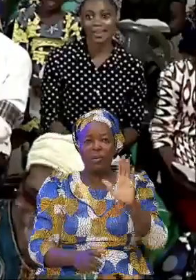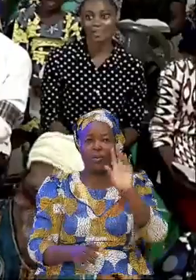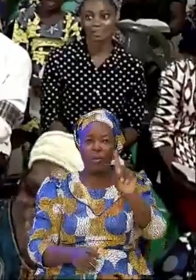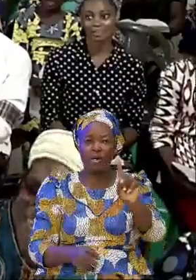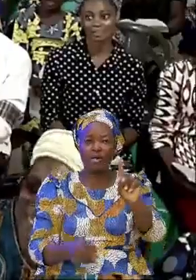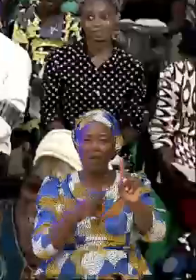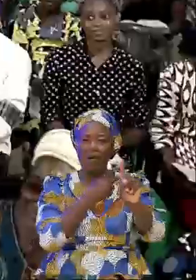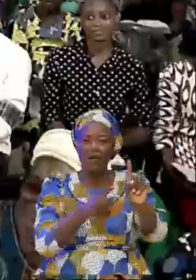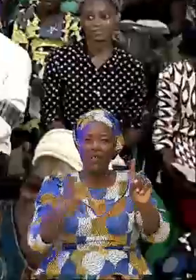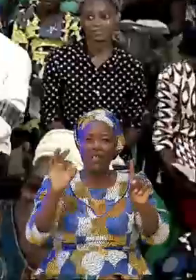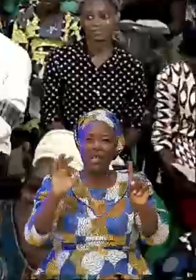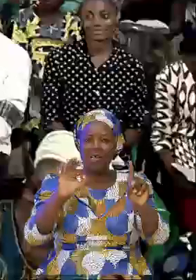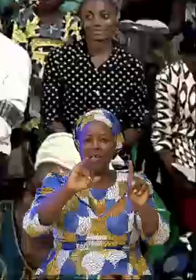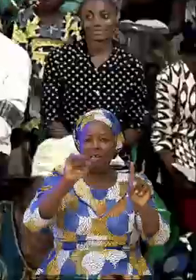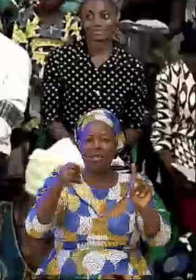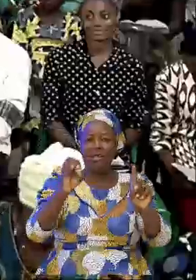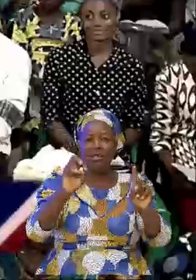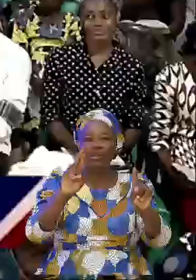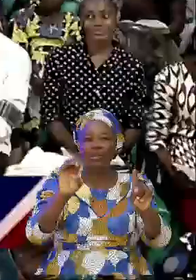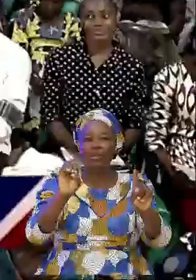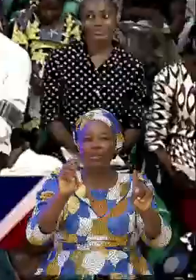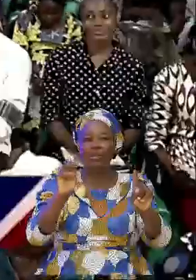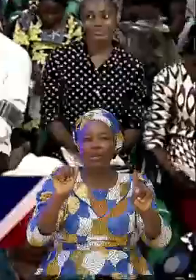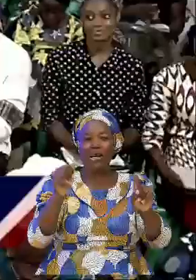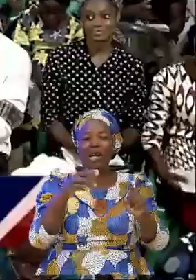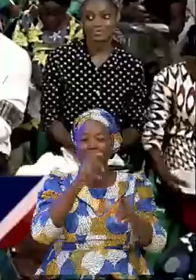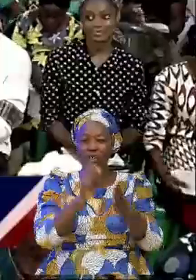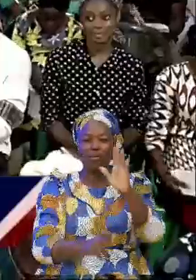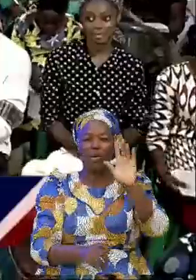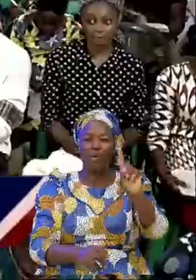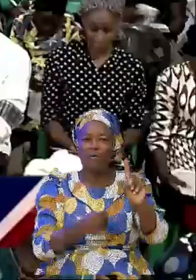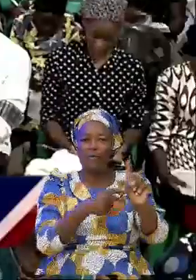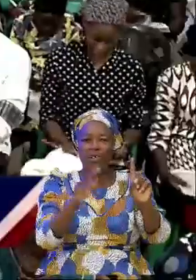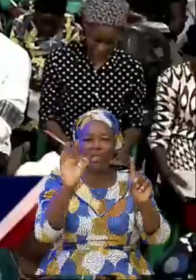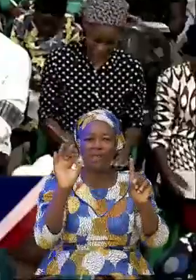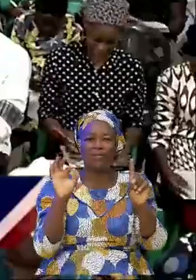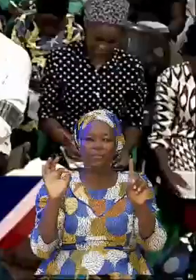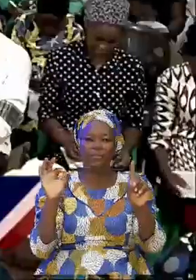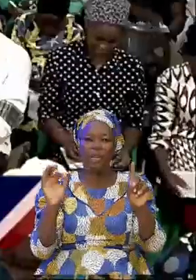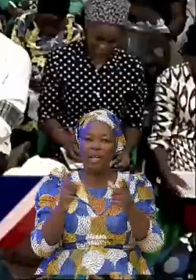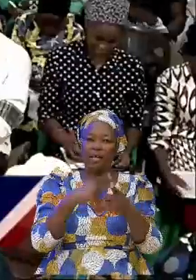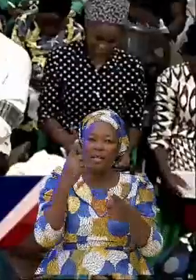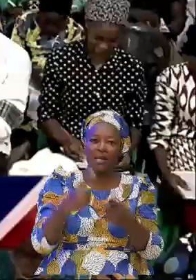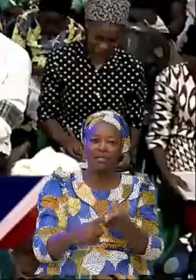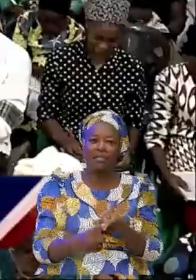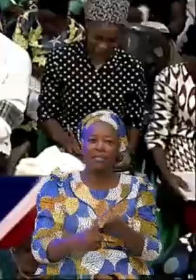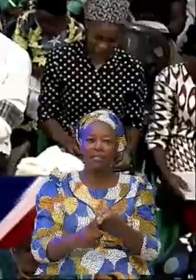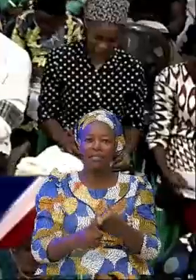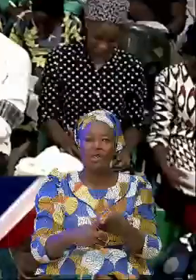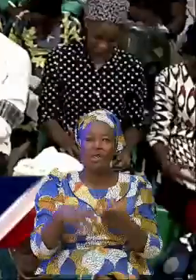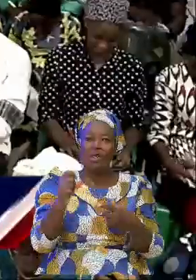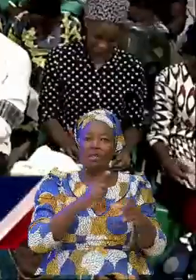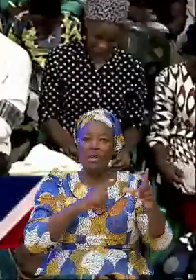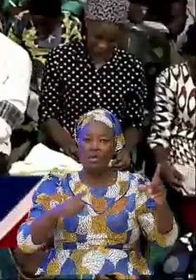Now, Jeremiah chapter 1, I'm reading from verse 9. Jeremiah chapter